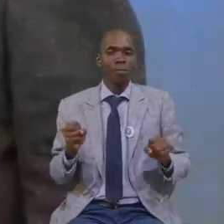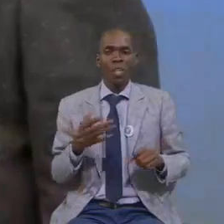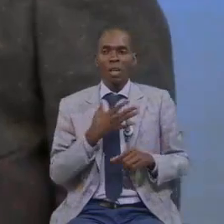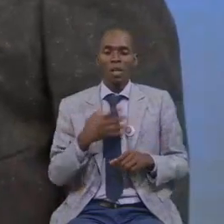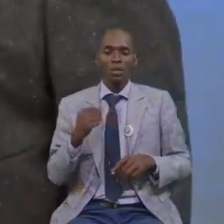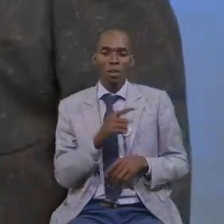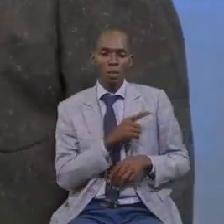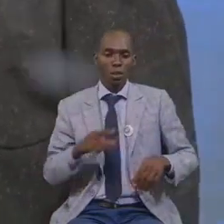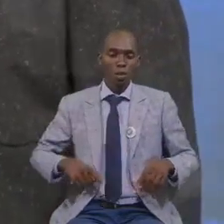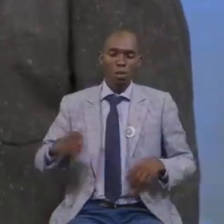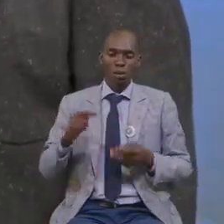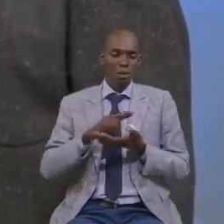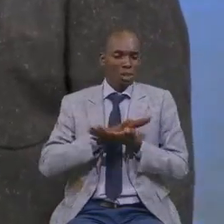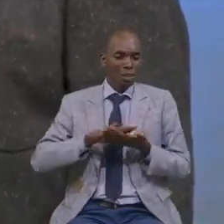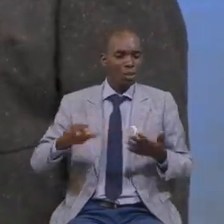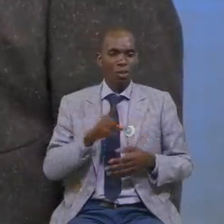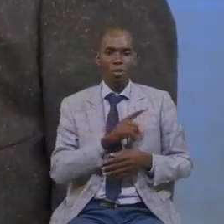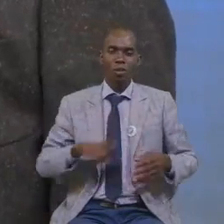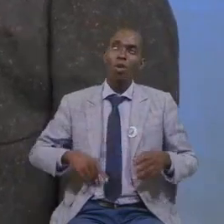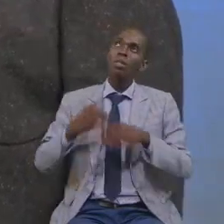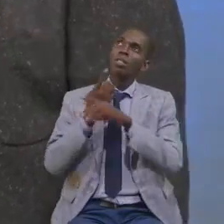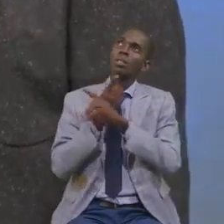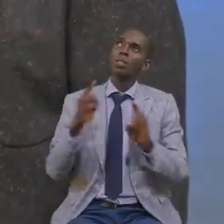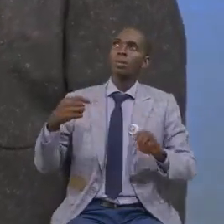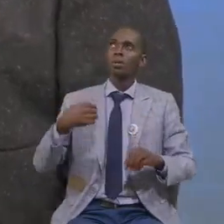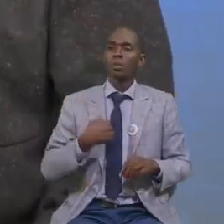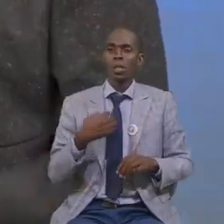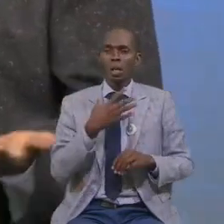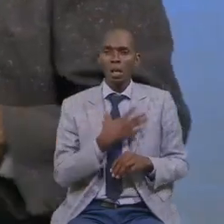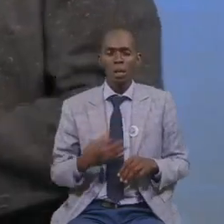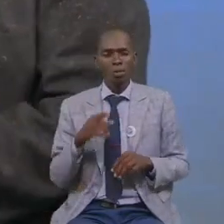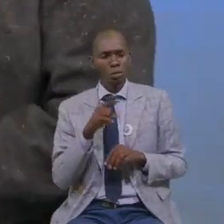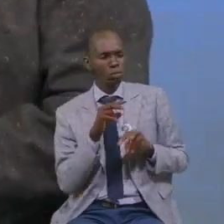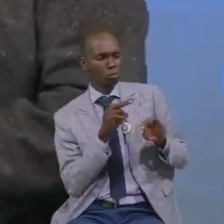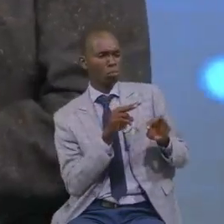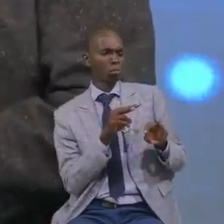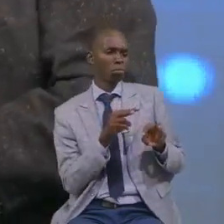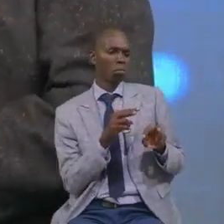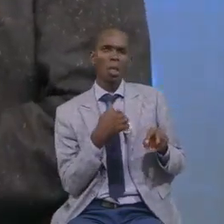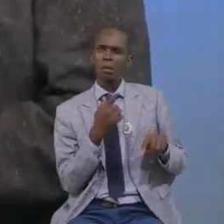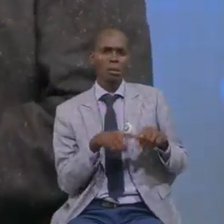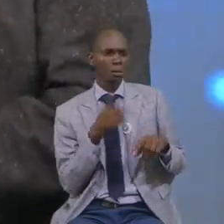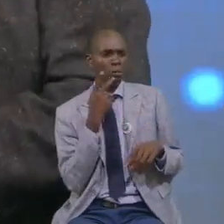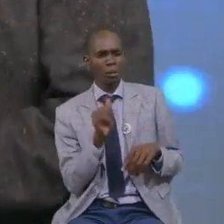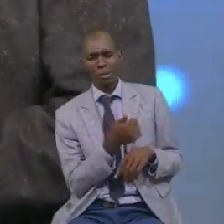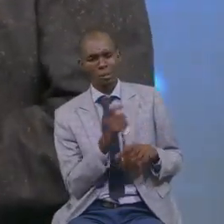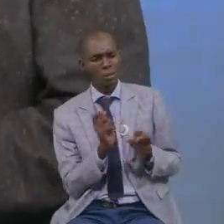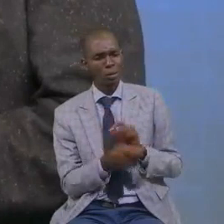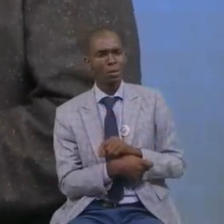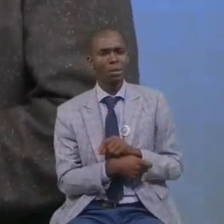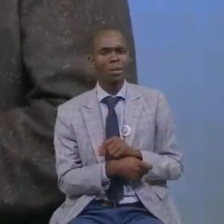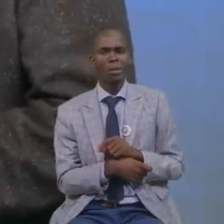righteous Lord, delivered me. And you look at him, you can't see any change. The same